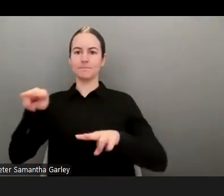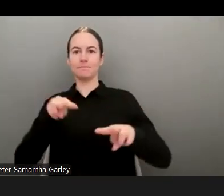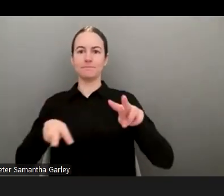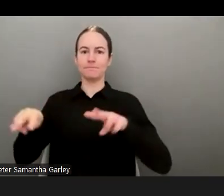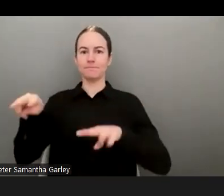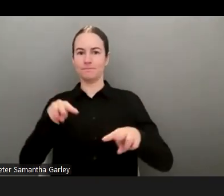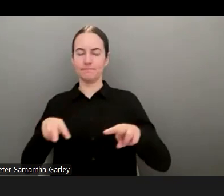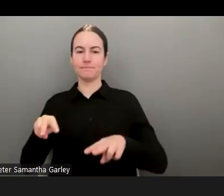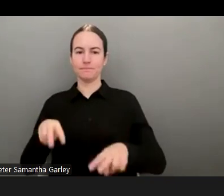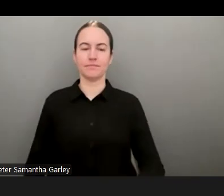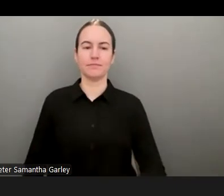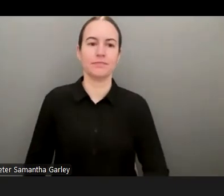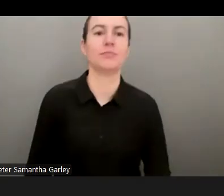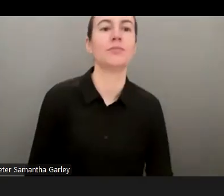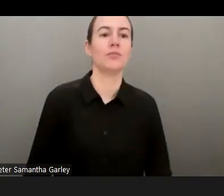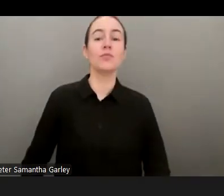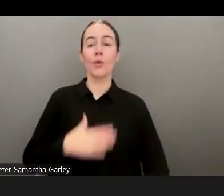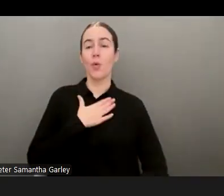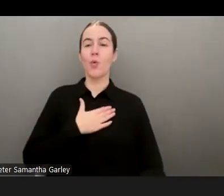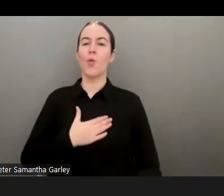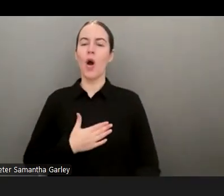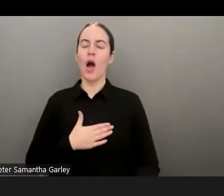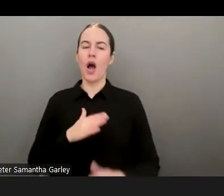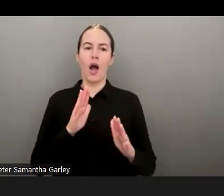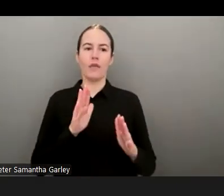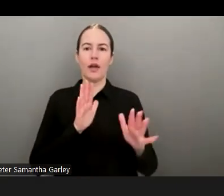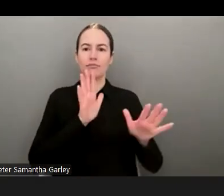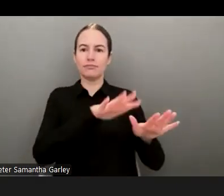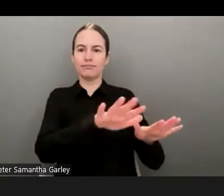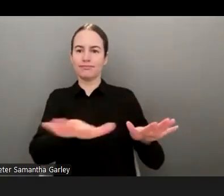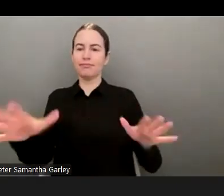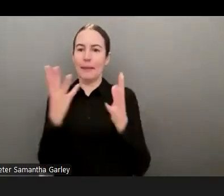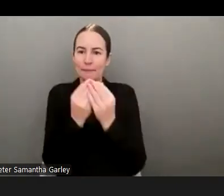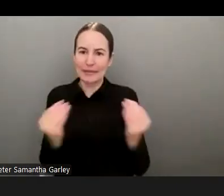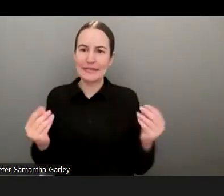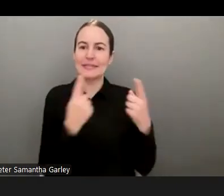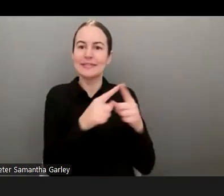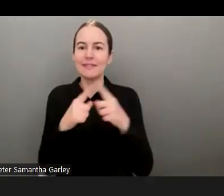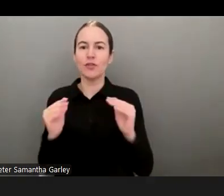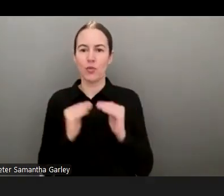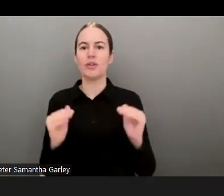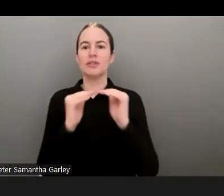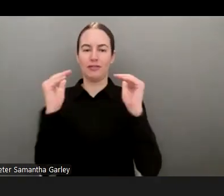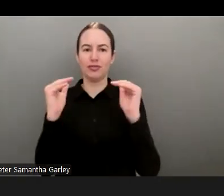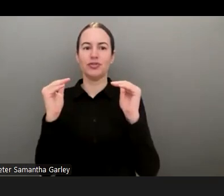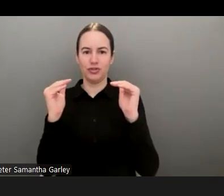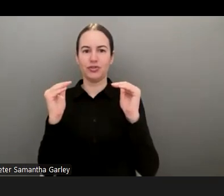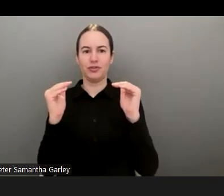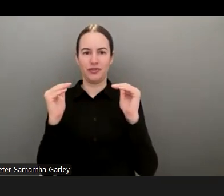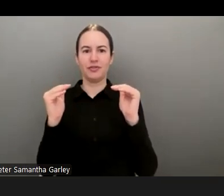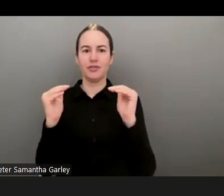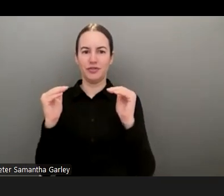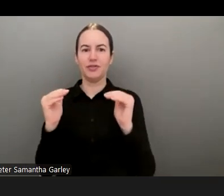can reach out many organizations, much more organizations than in case we're doing in-depth